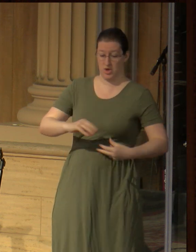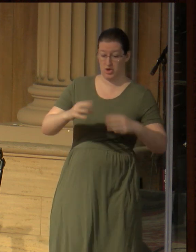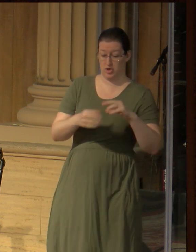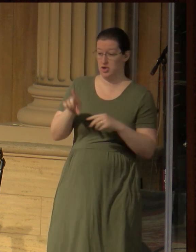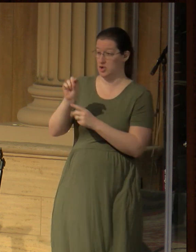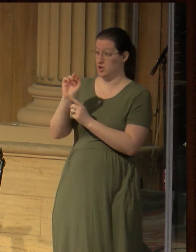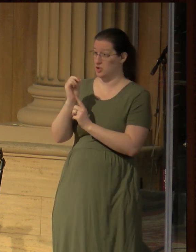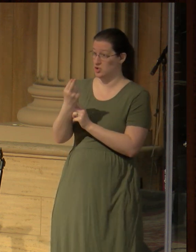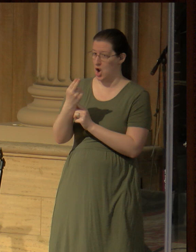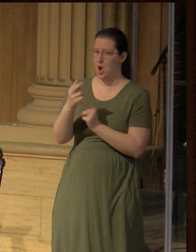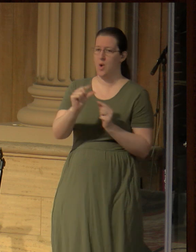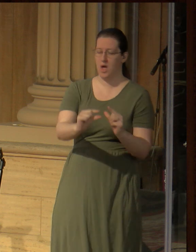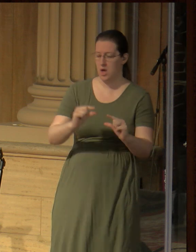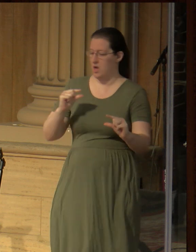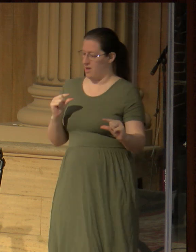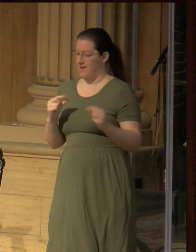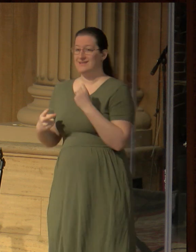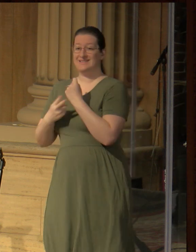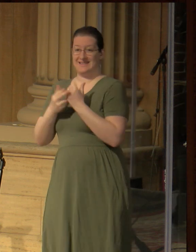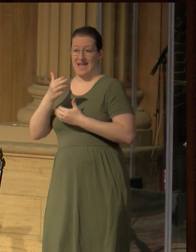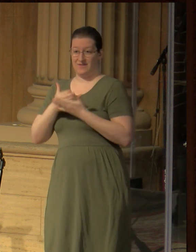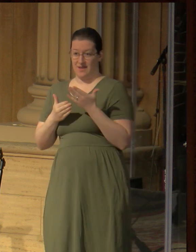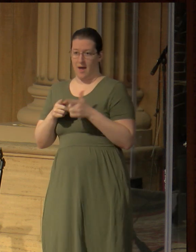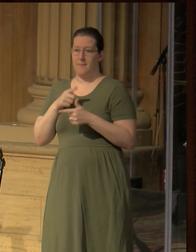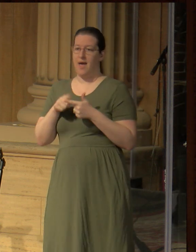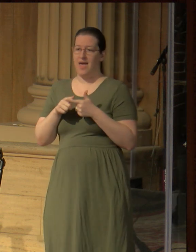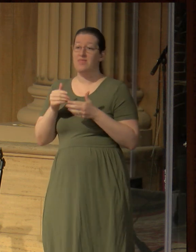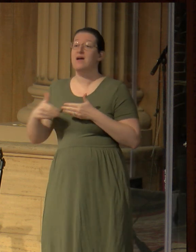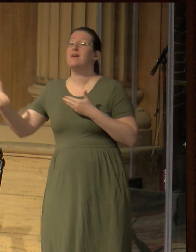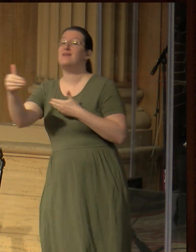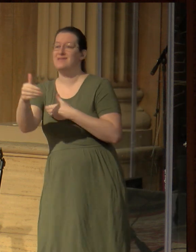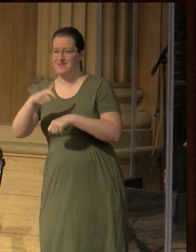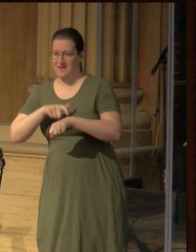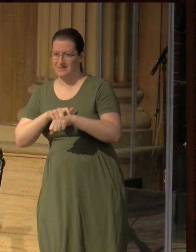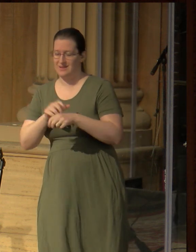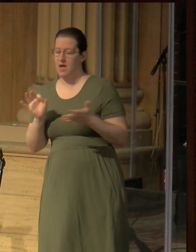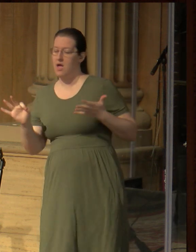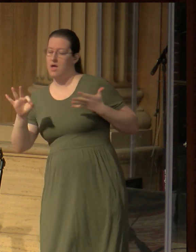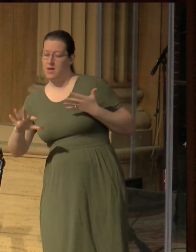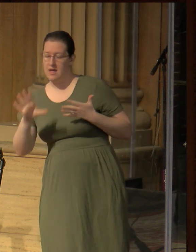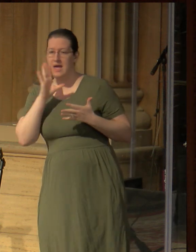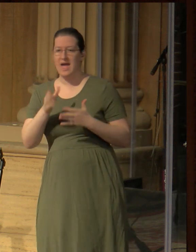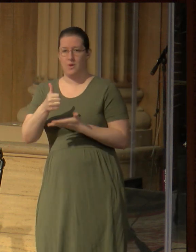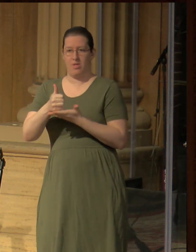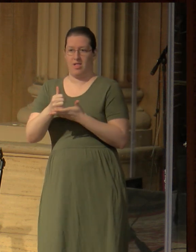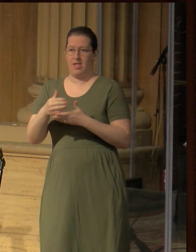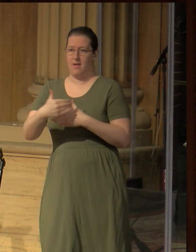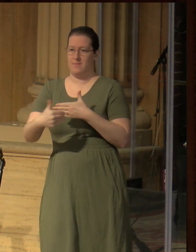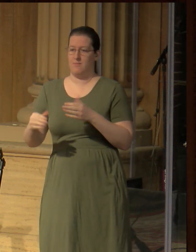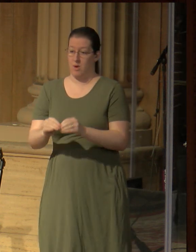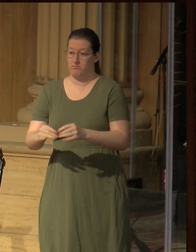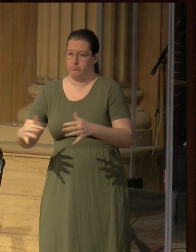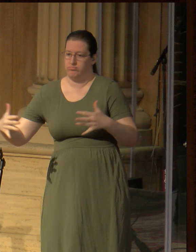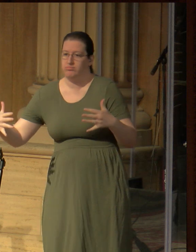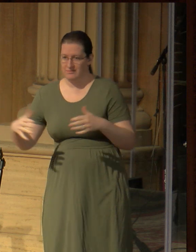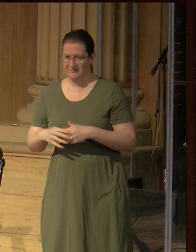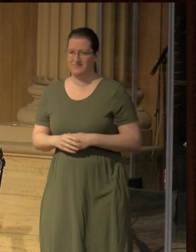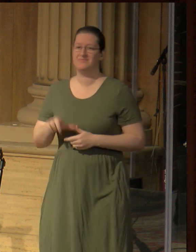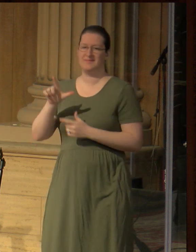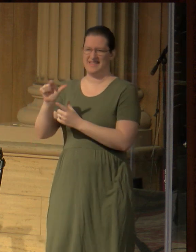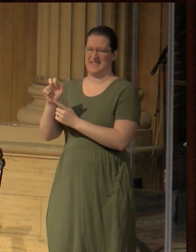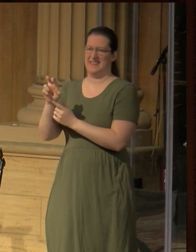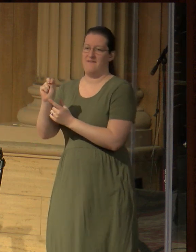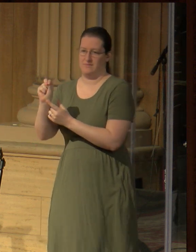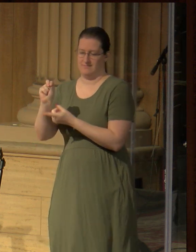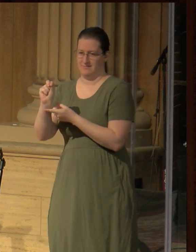baked. And so they think this whole thing is all just about bread, but Jesus is trying to get at a deeper meaning here. He's got a different thing that he's